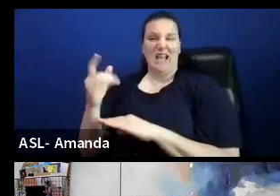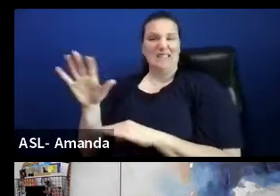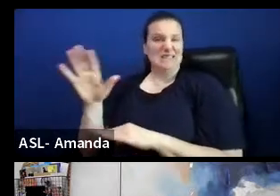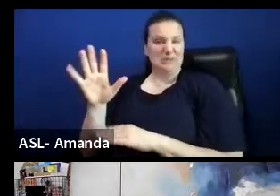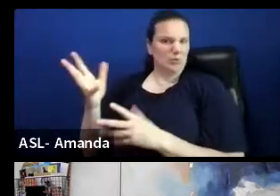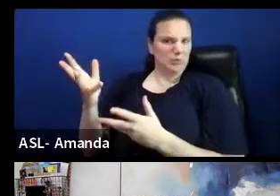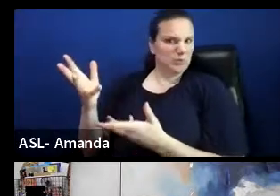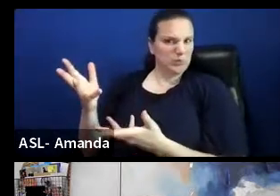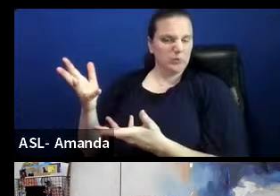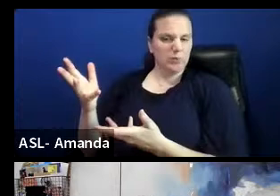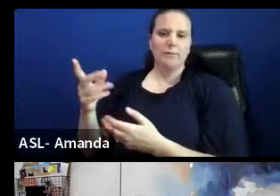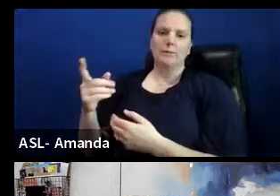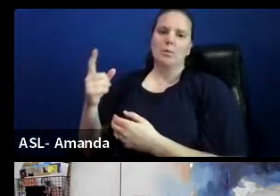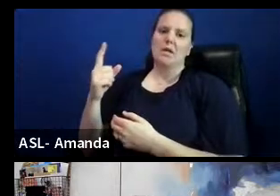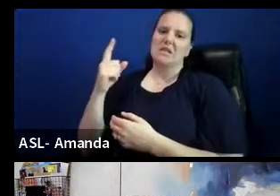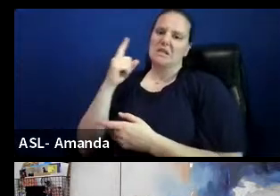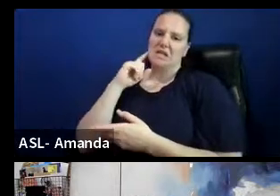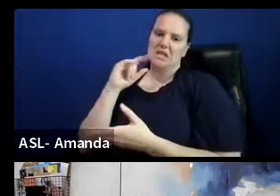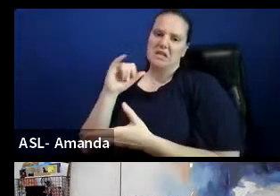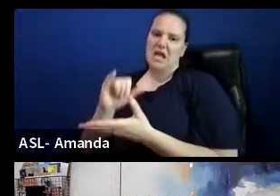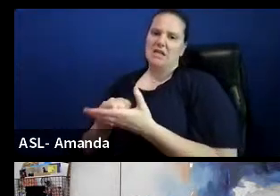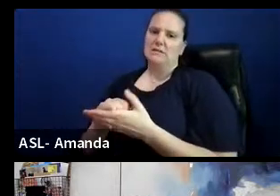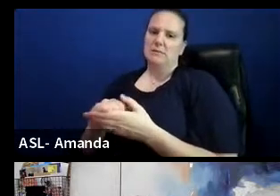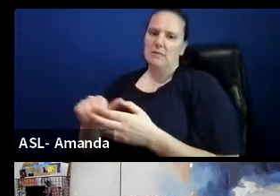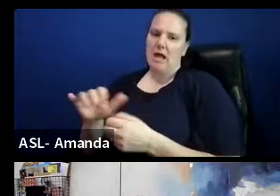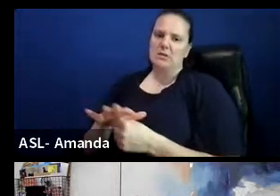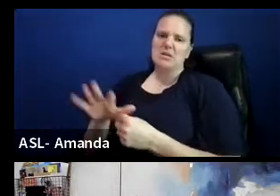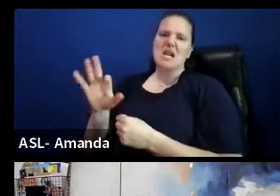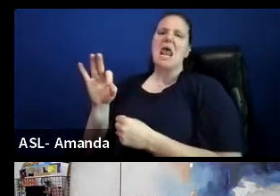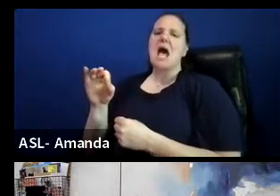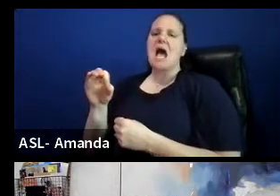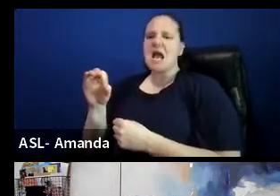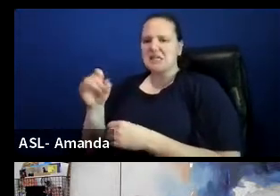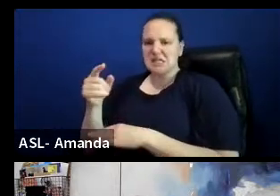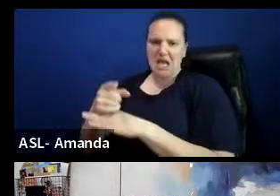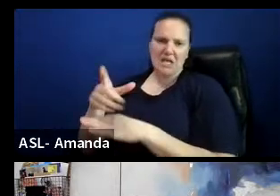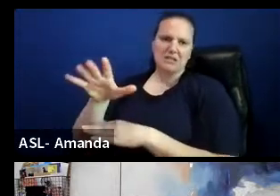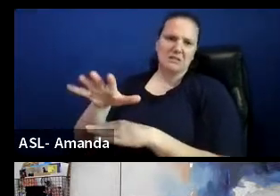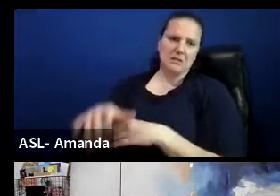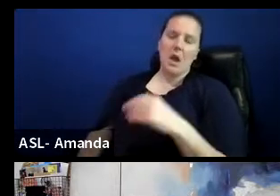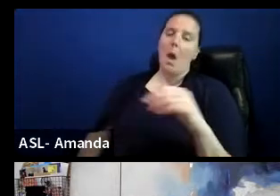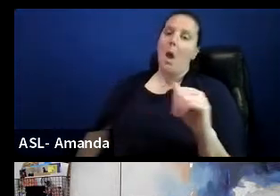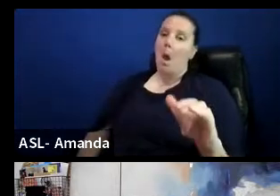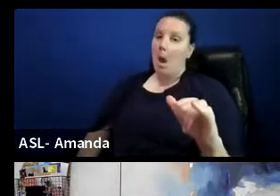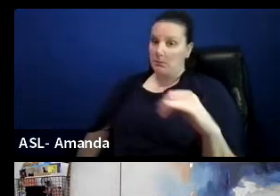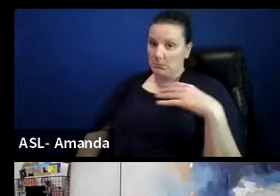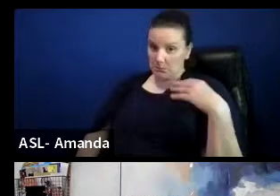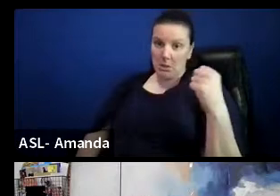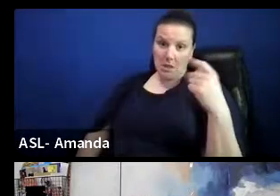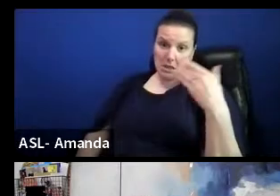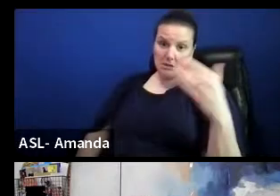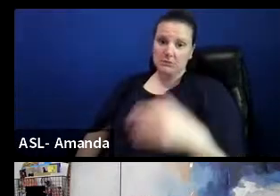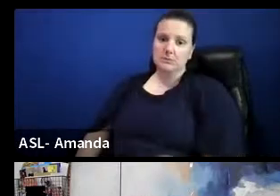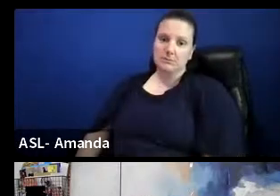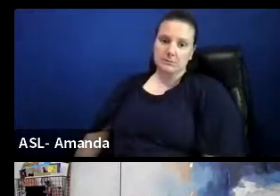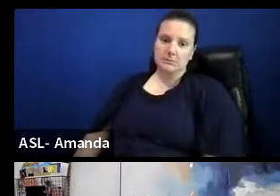what? We think it will probably be in the neighborhood of 90 days. Okay, thank you.